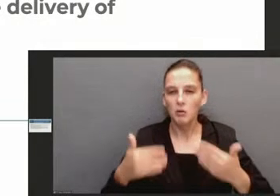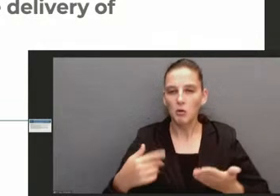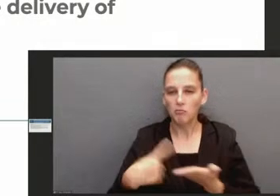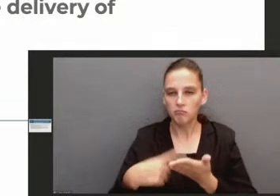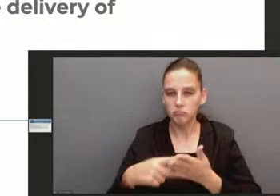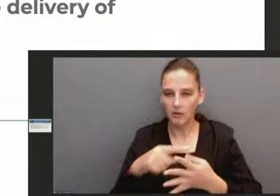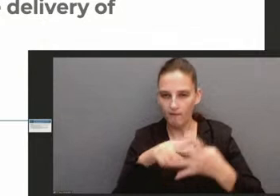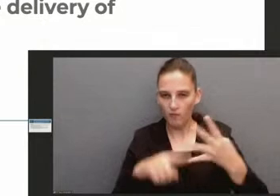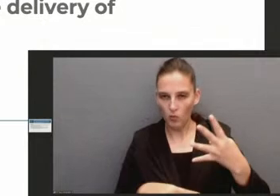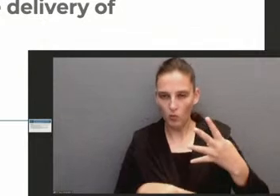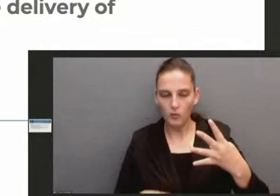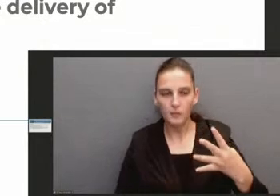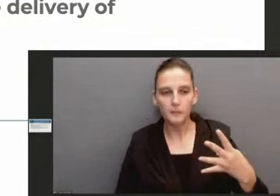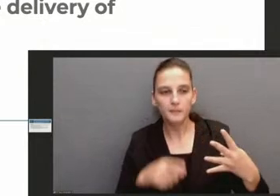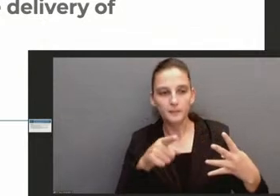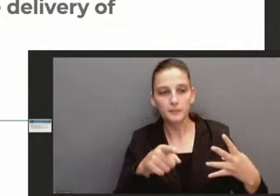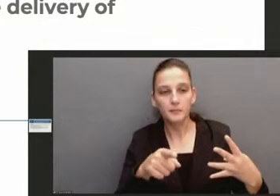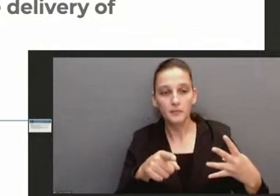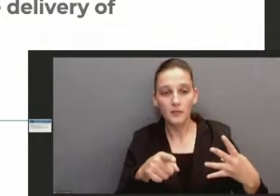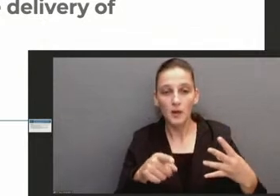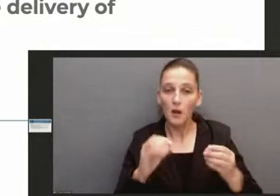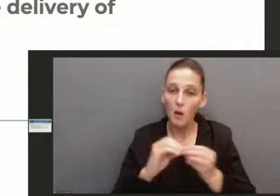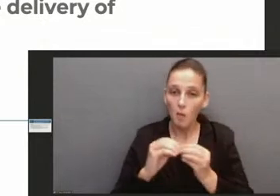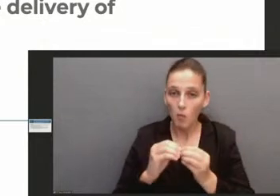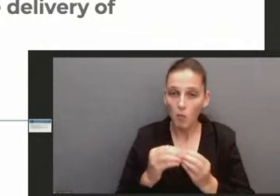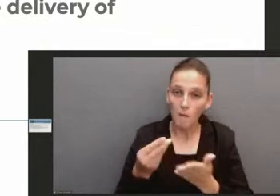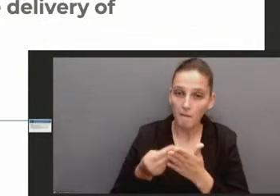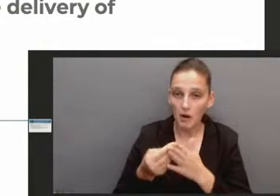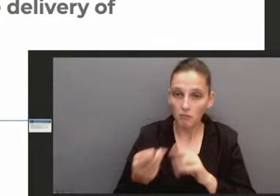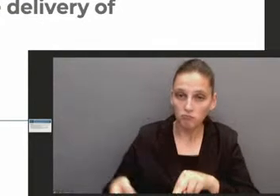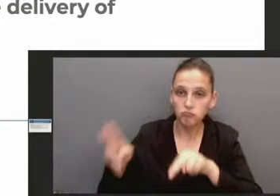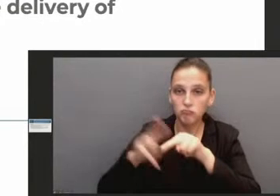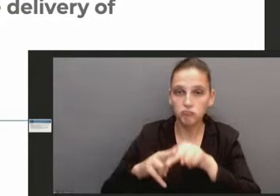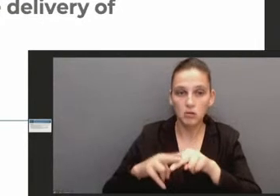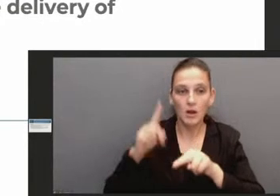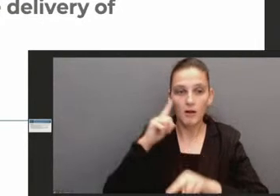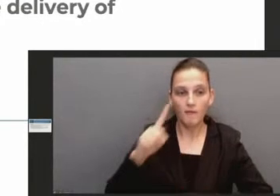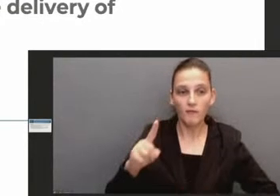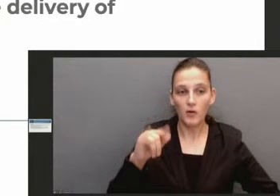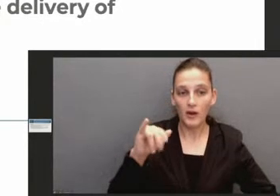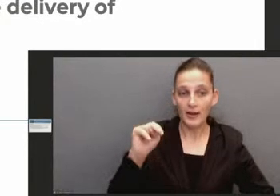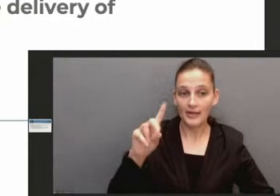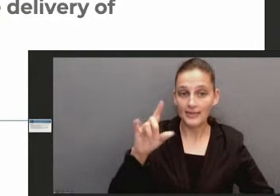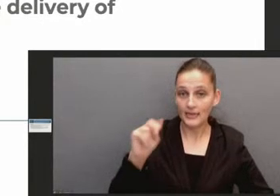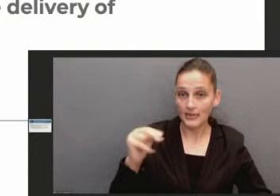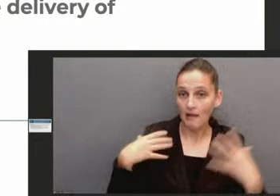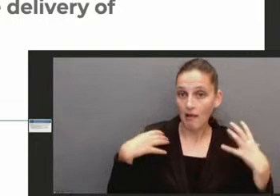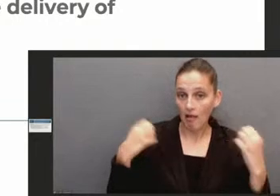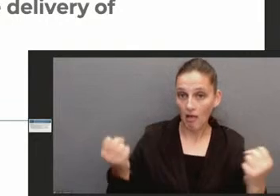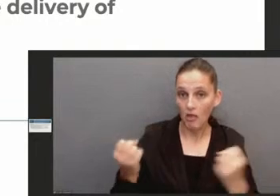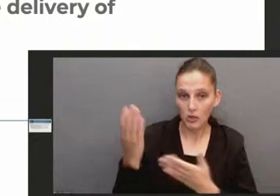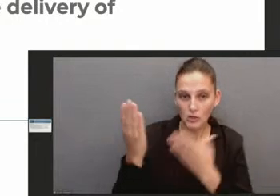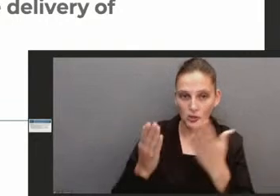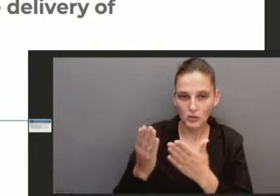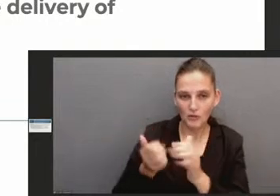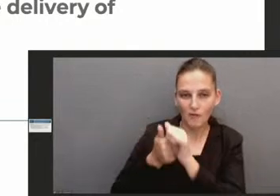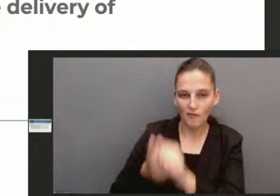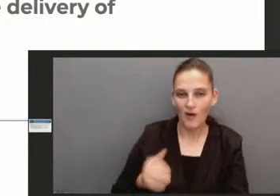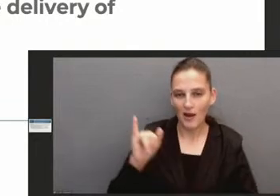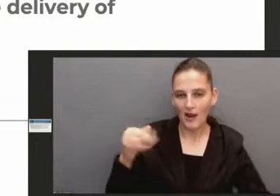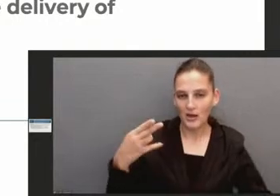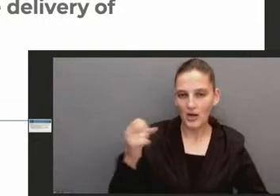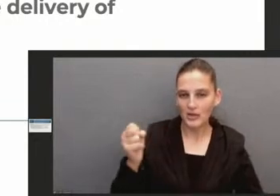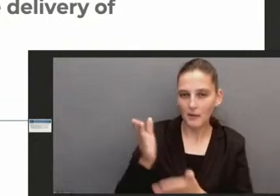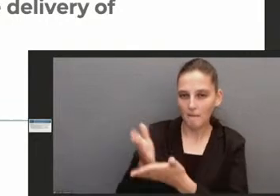is to really increase funding for Indian Health Services as recommended by IHS Budget Formulation